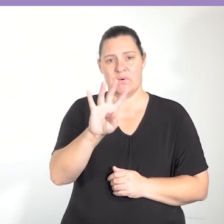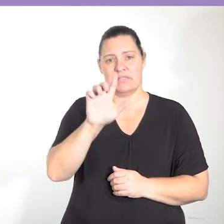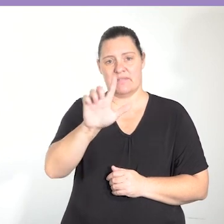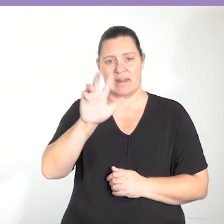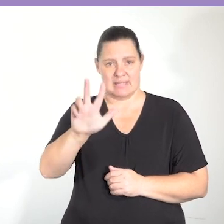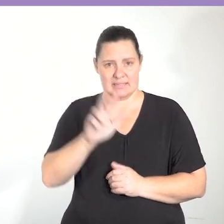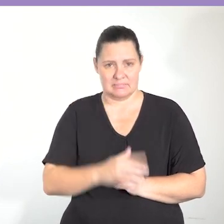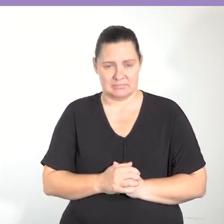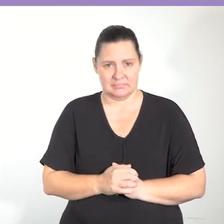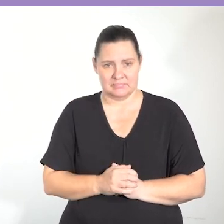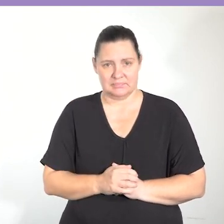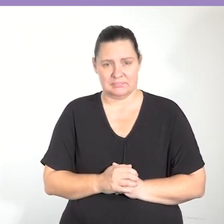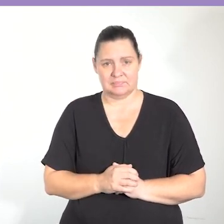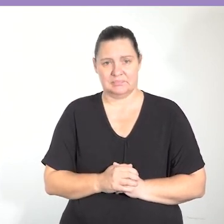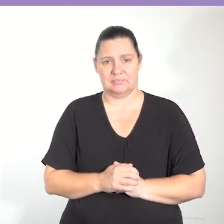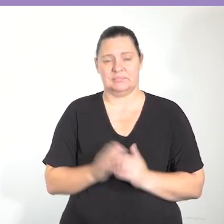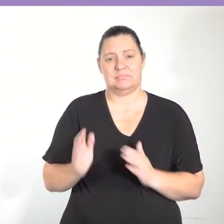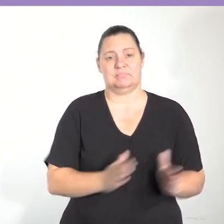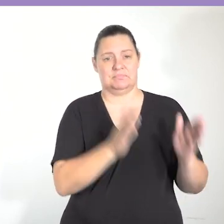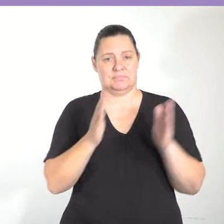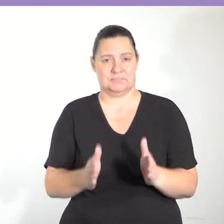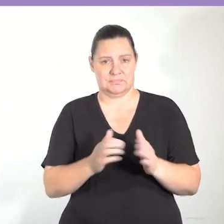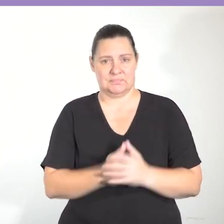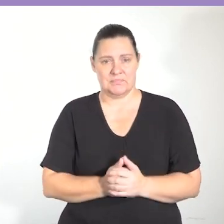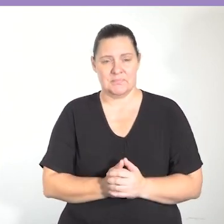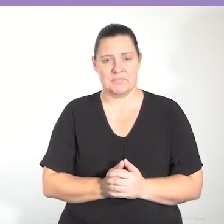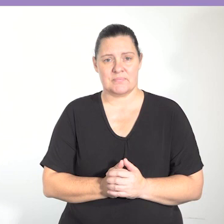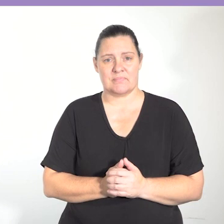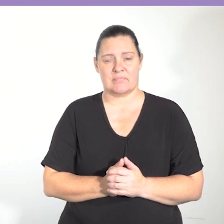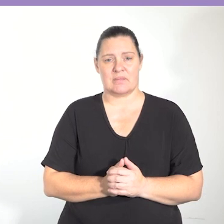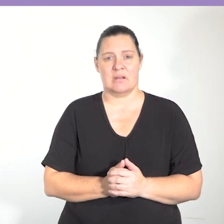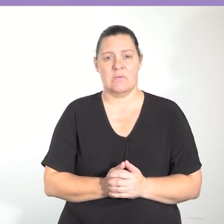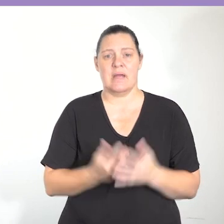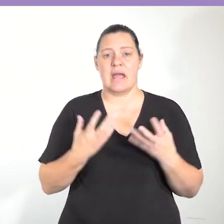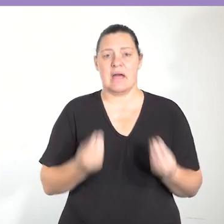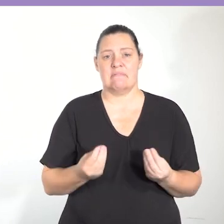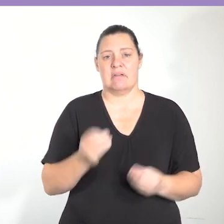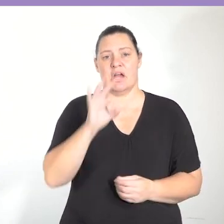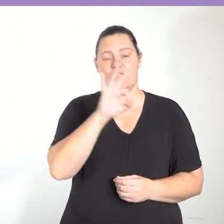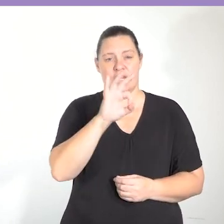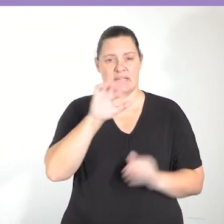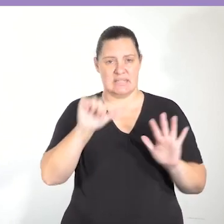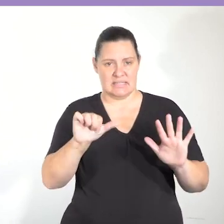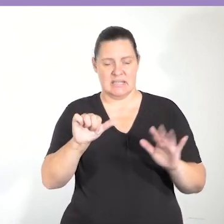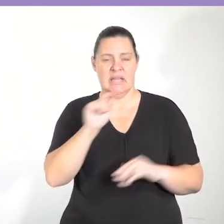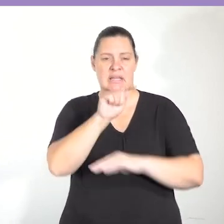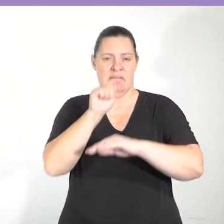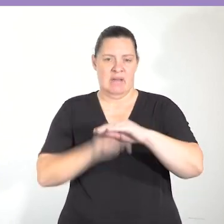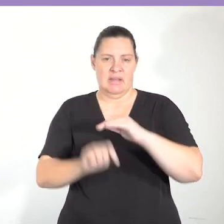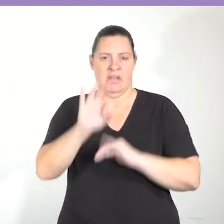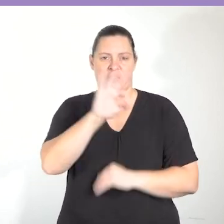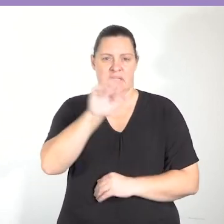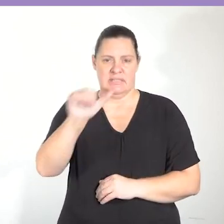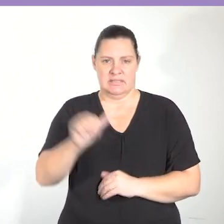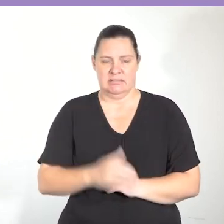3,478. Let's move on to the next one. So now we have 36 divided by 36. So